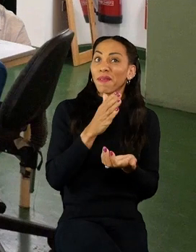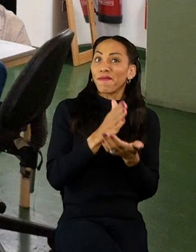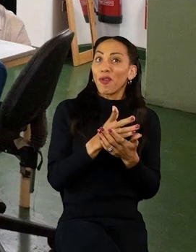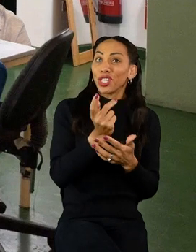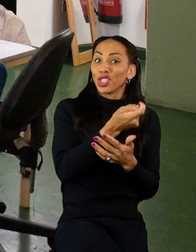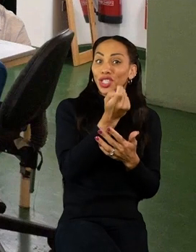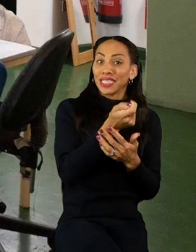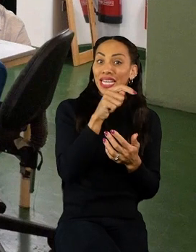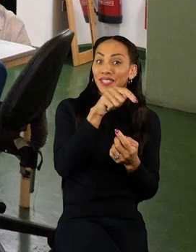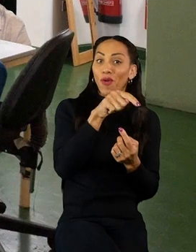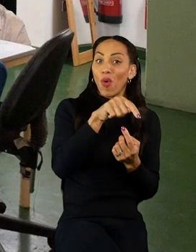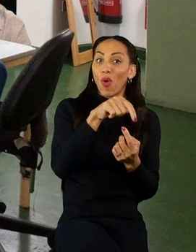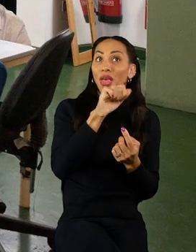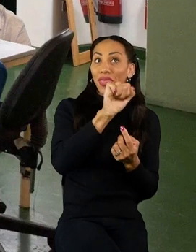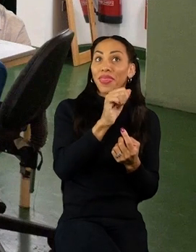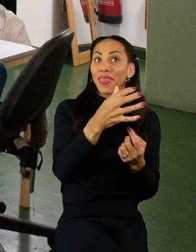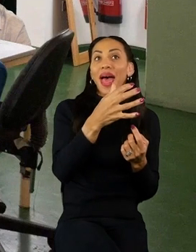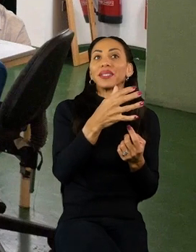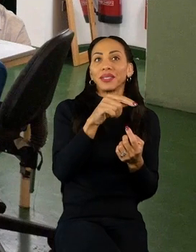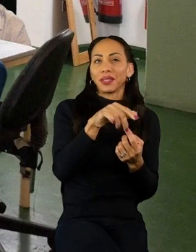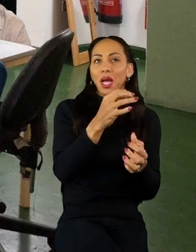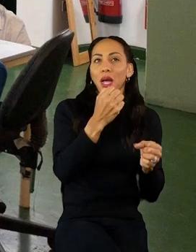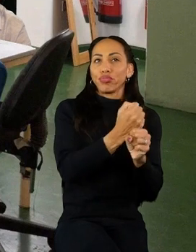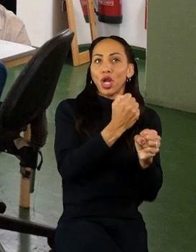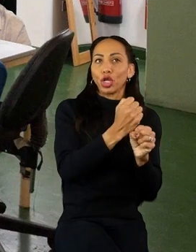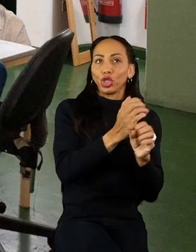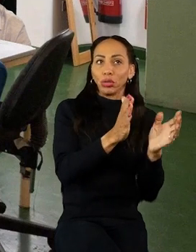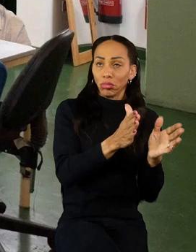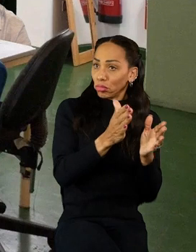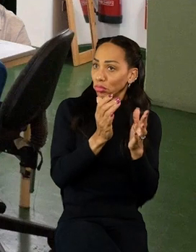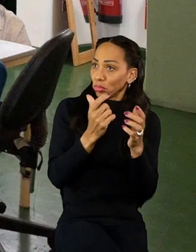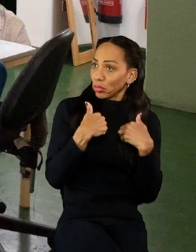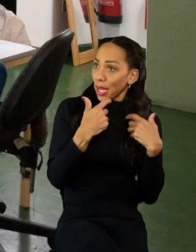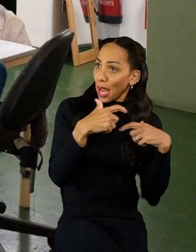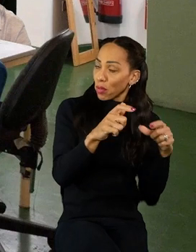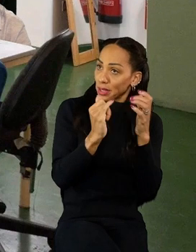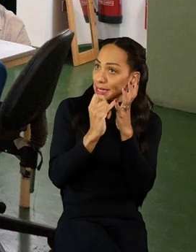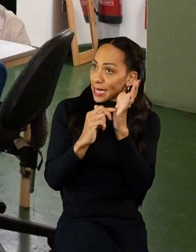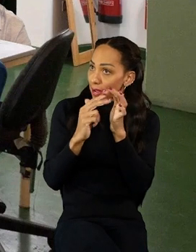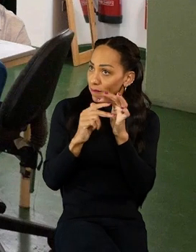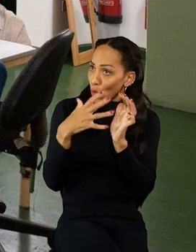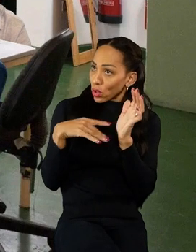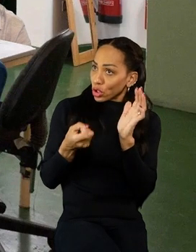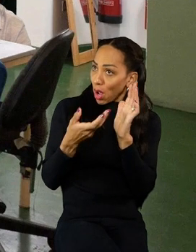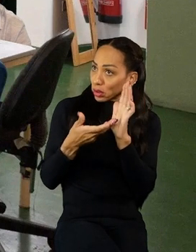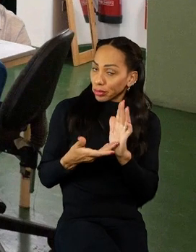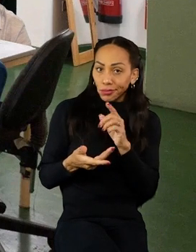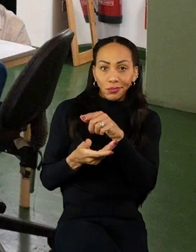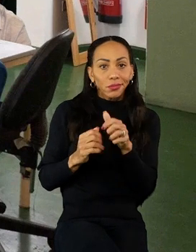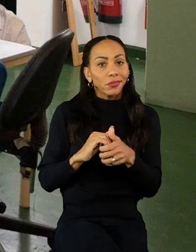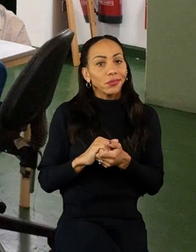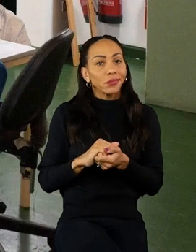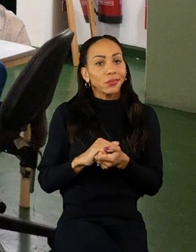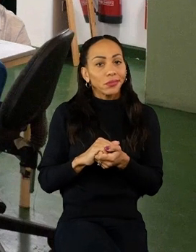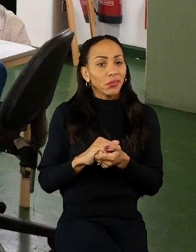So I don't know. That was a very successful piece, that one with them. Shall I carry on? Steve, did you want to